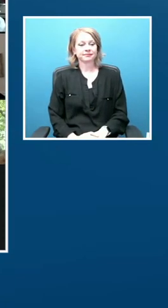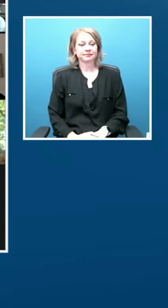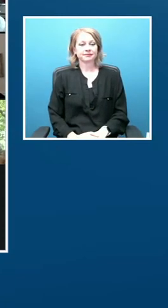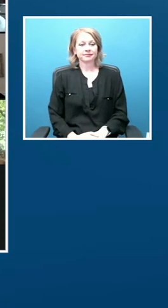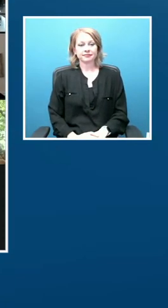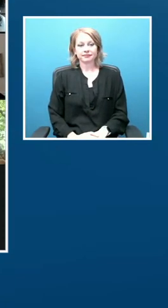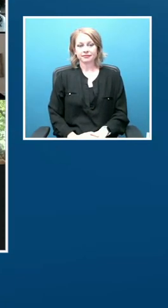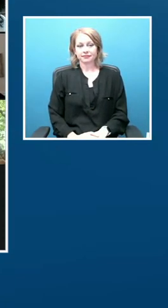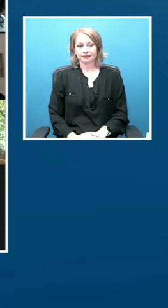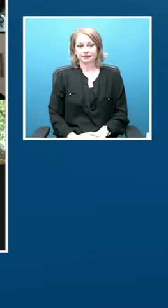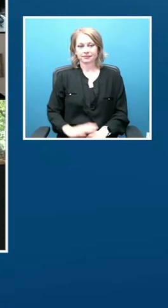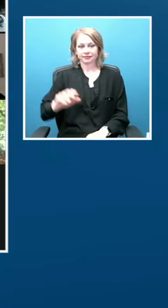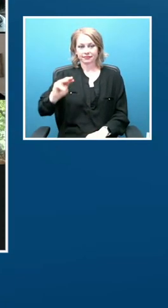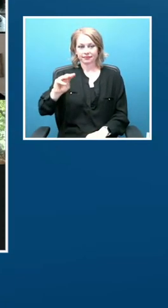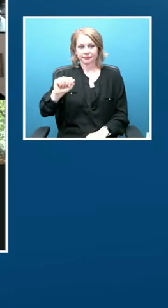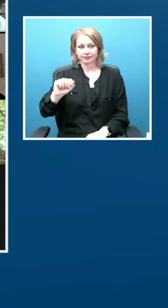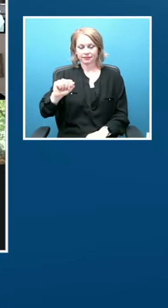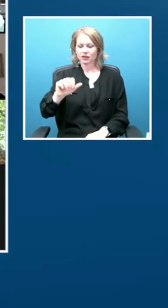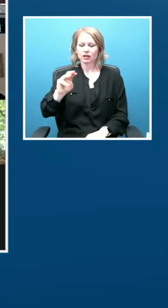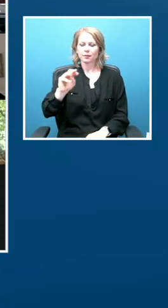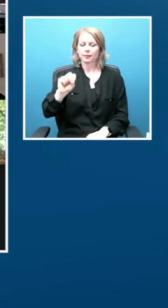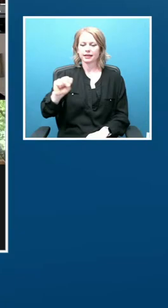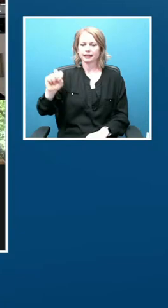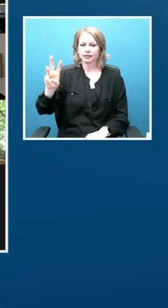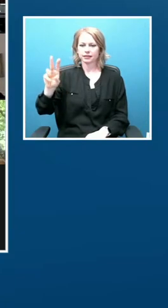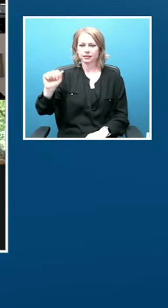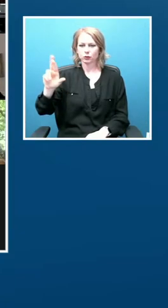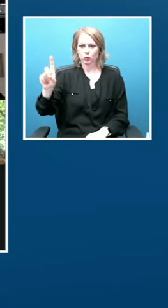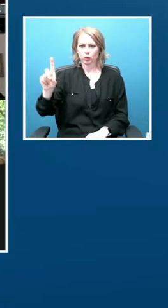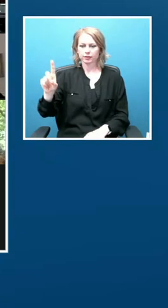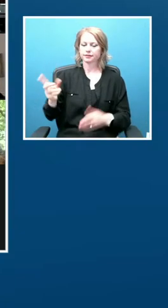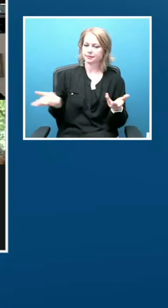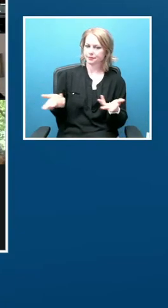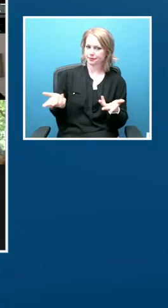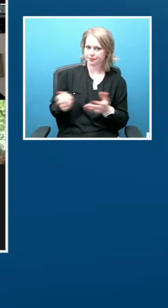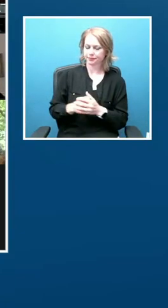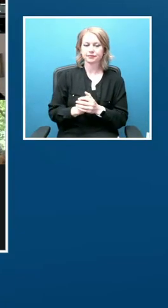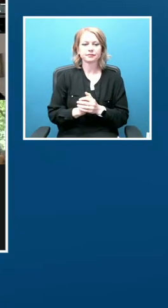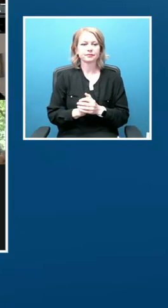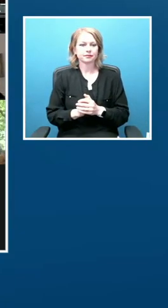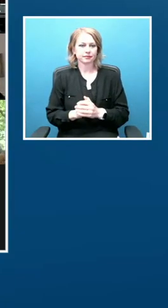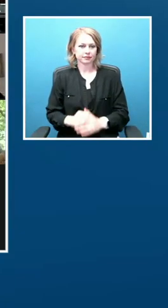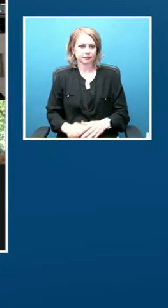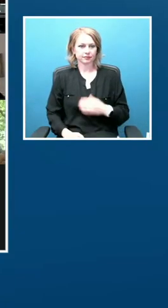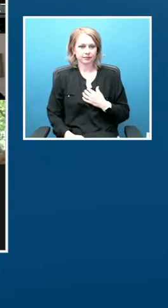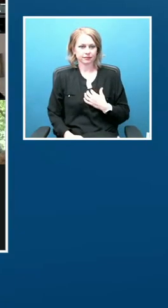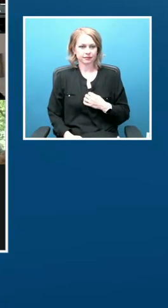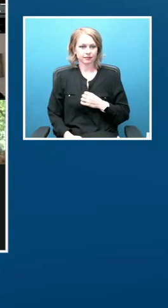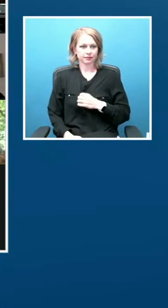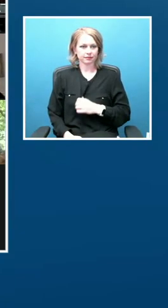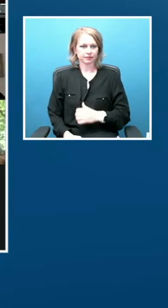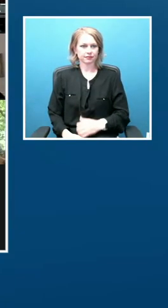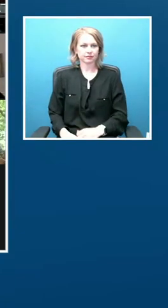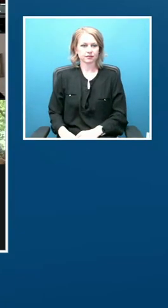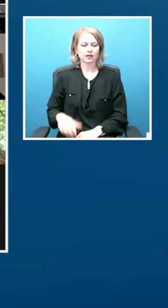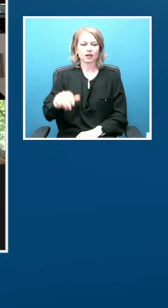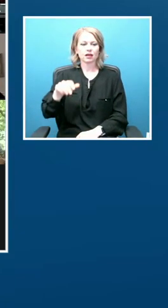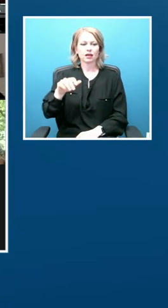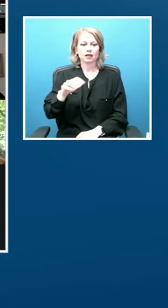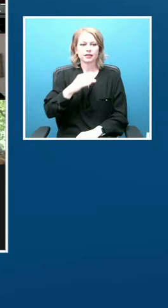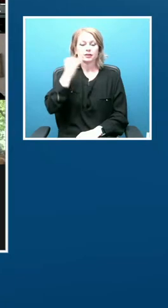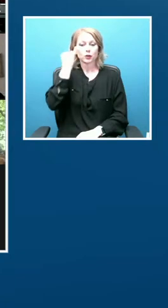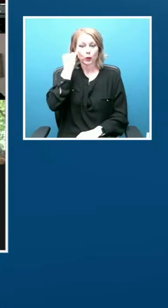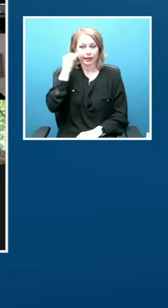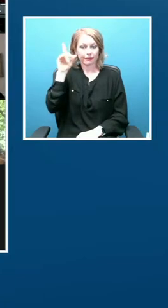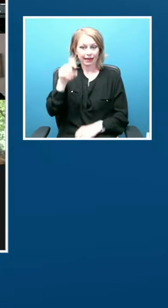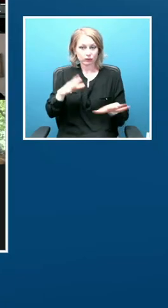Ward? Present. Thank you. And I will note that Ms. Ward has assigned her proxy to Mr. Martinez in the event that she has to leave before we're